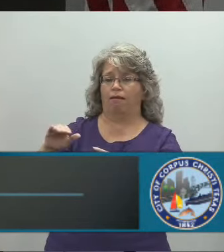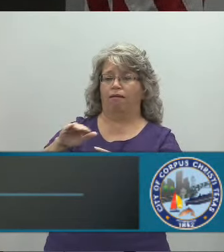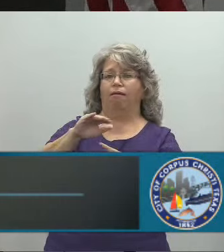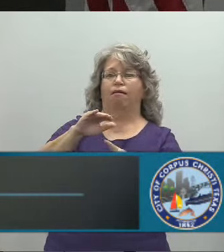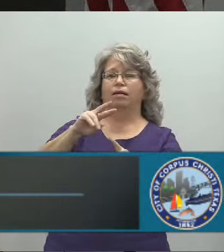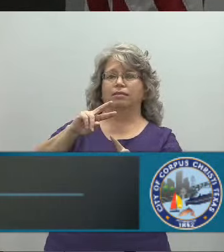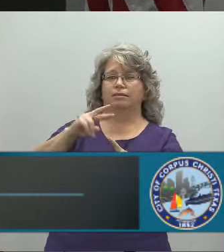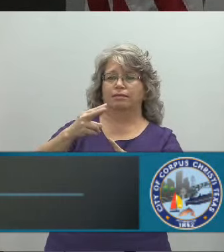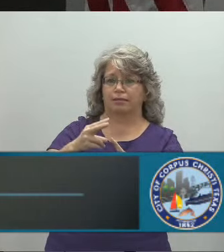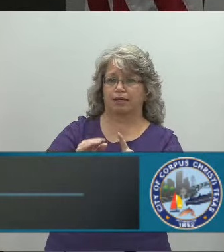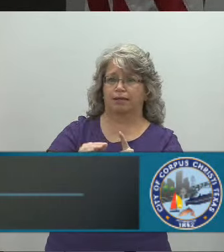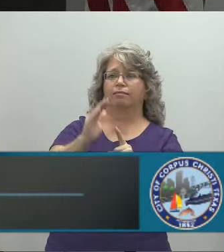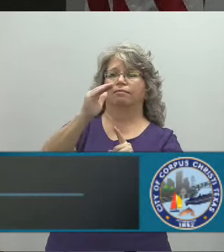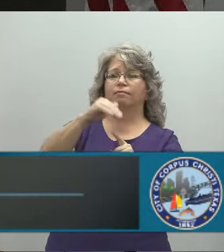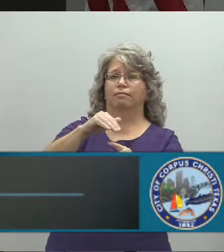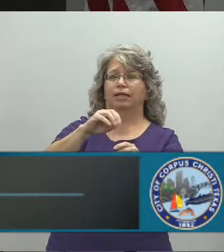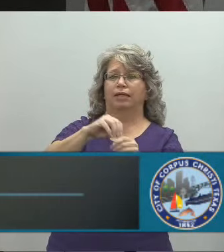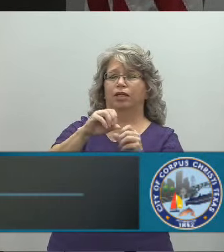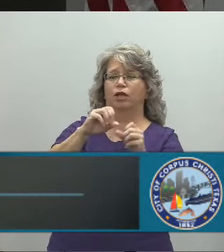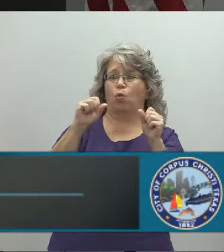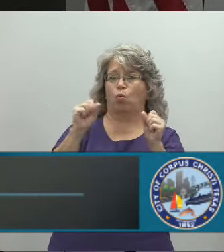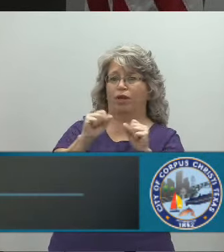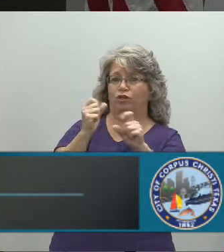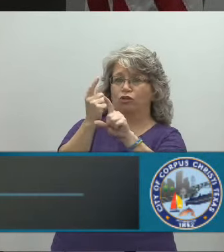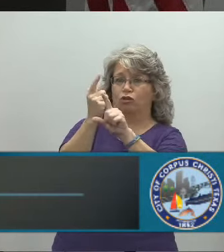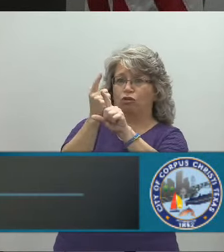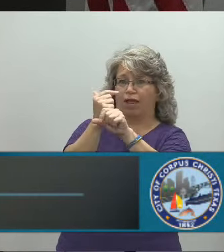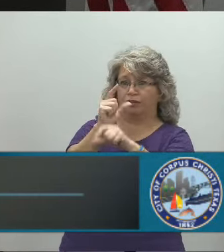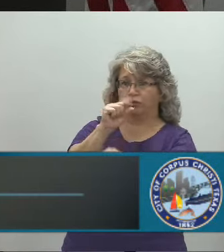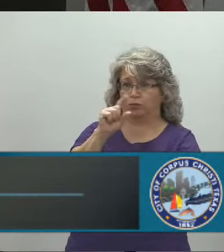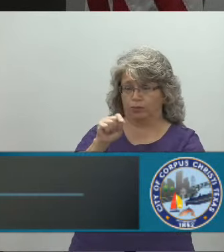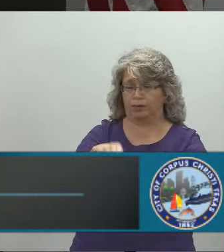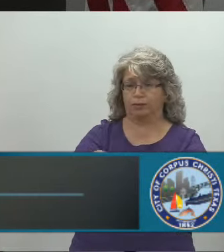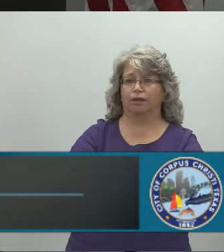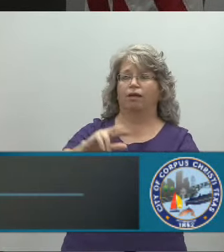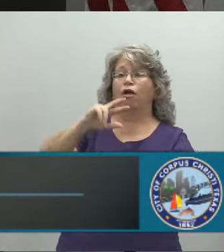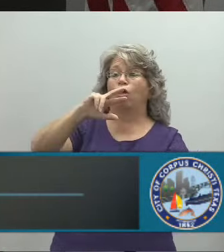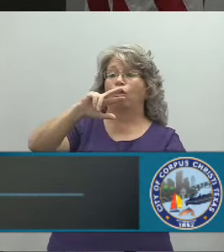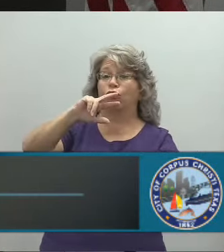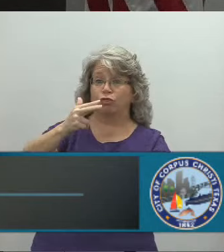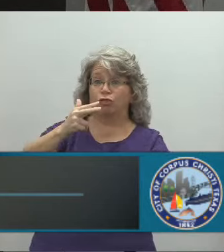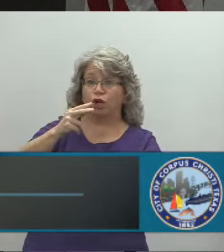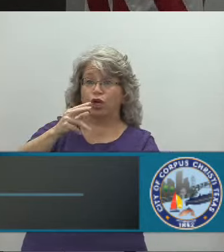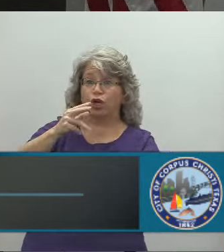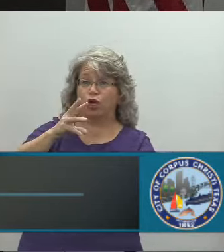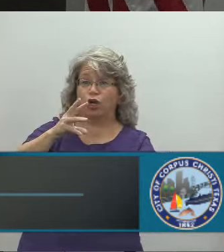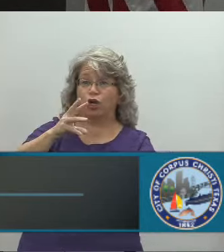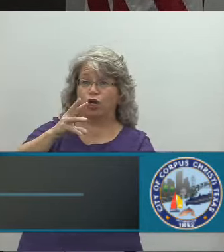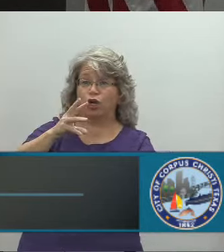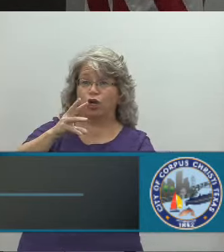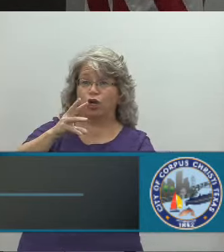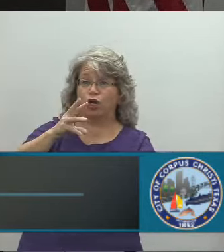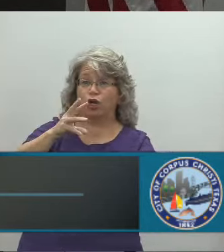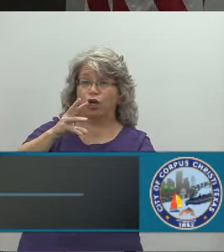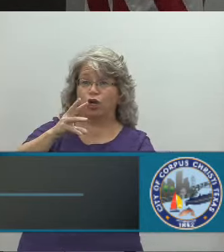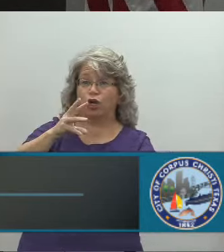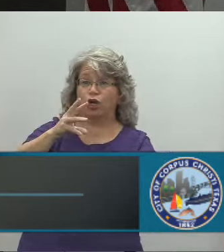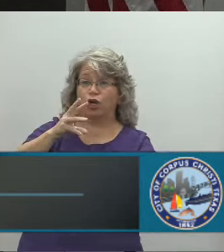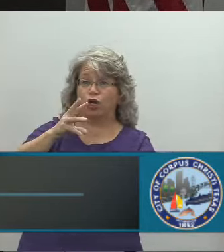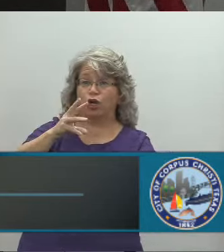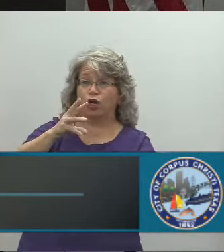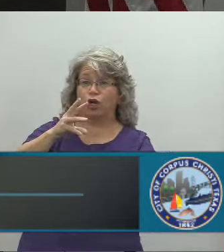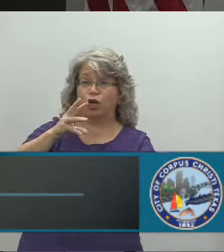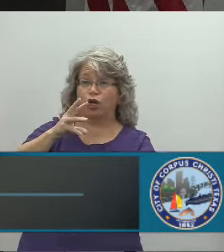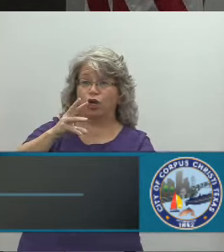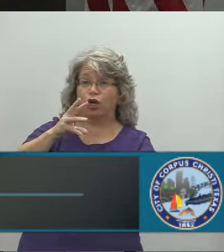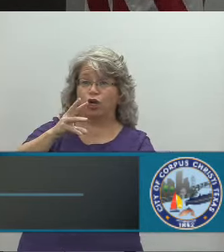variant wave was in the winter of last year. And then our third wave, the Delta variant, where we thought we had seen the